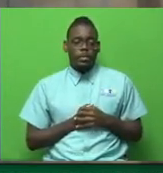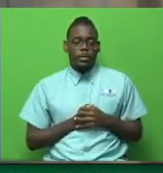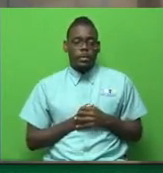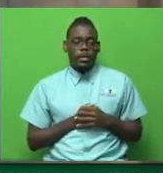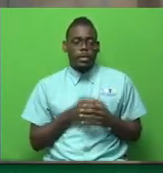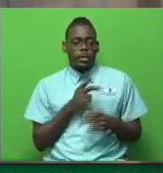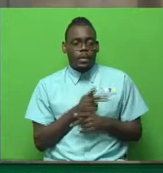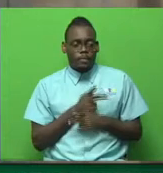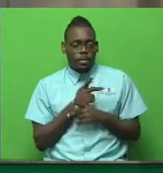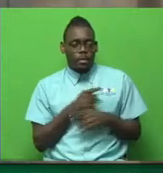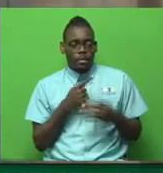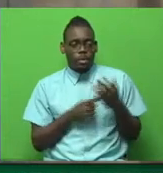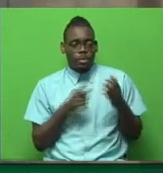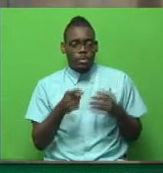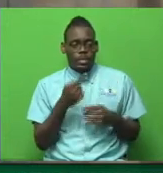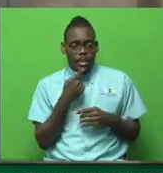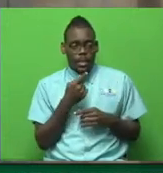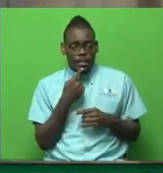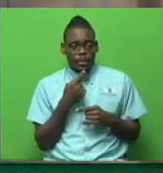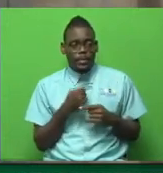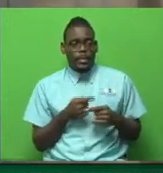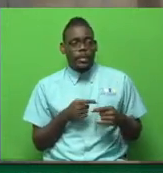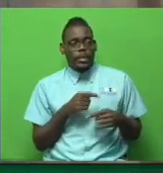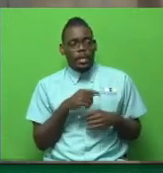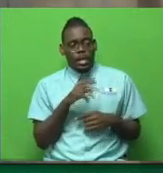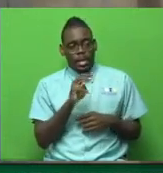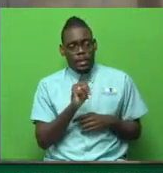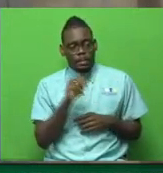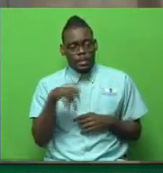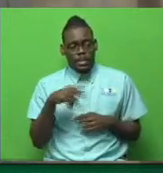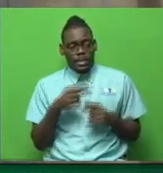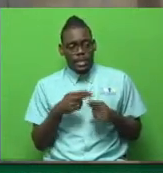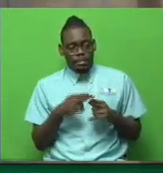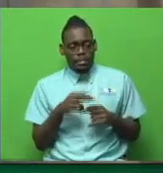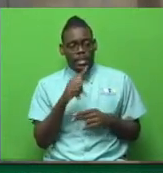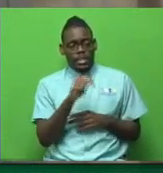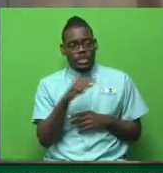about Dr Gopi saying he has come accomplished a lot more than you